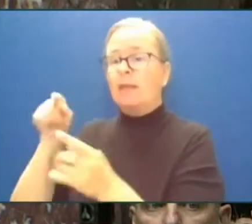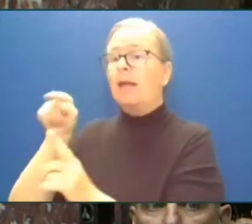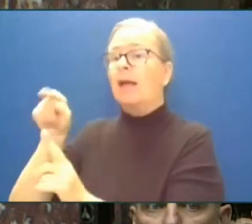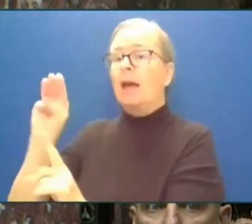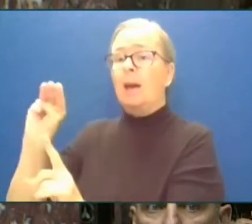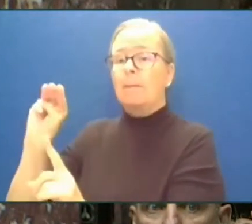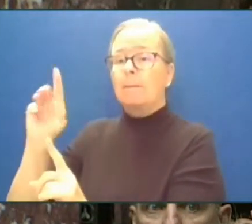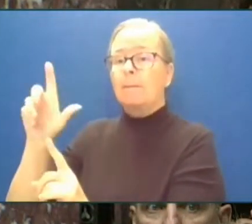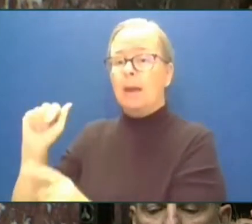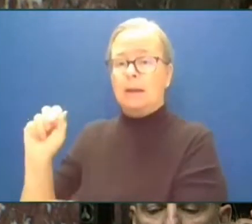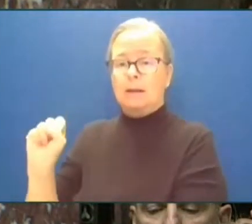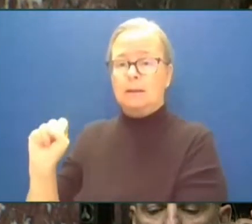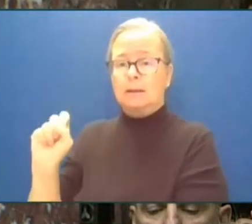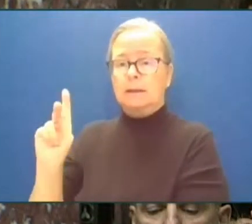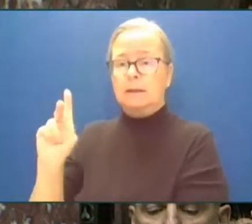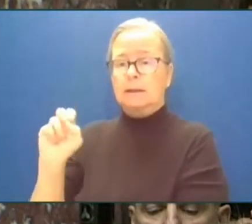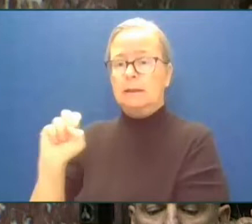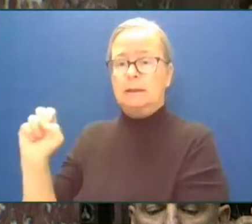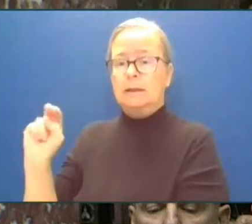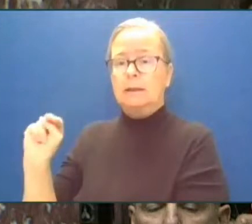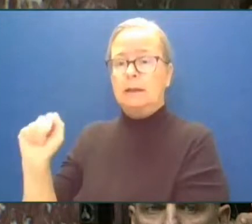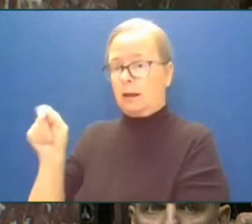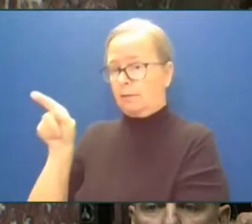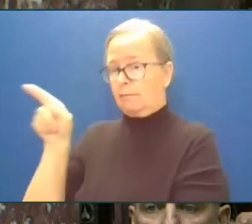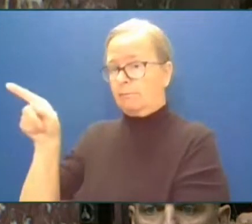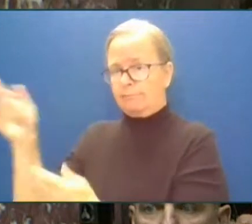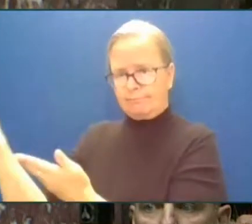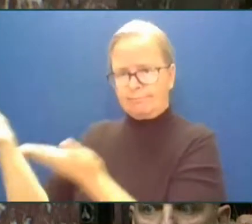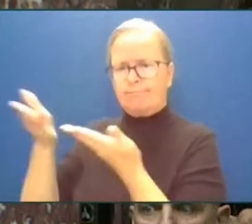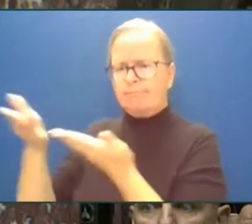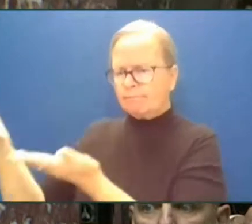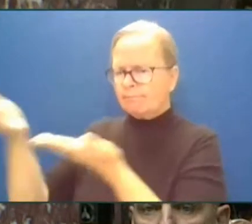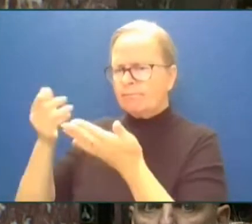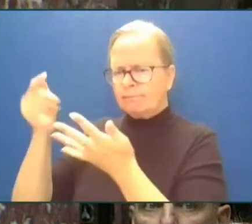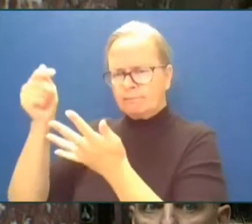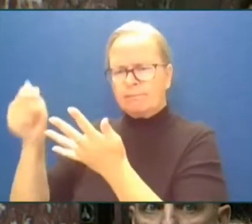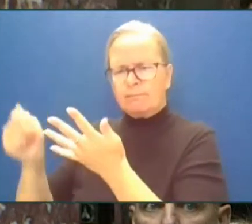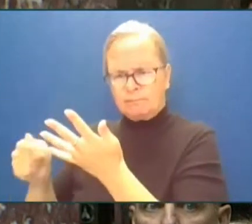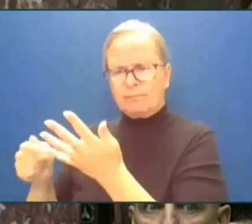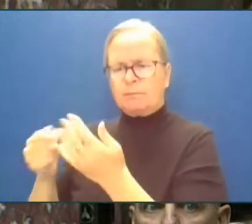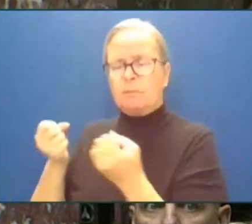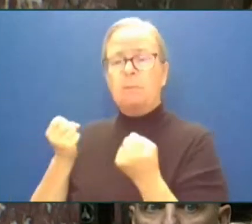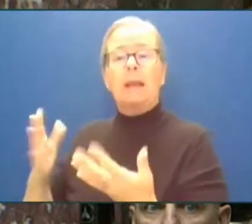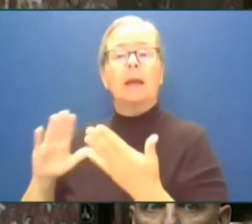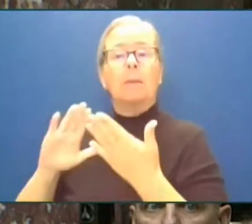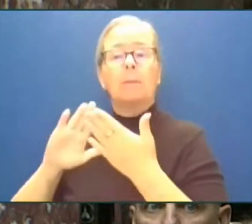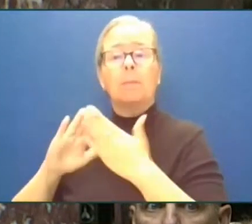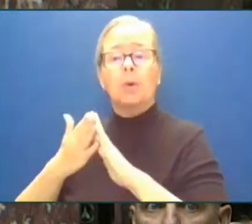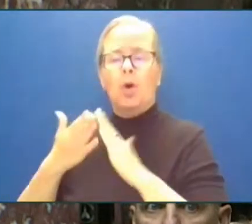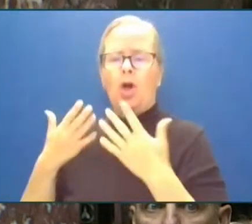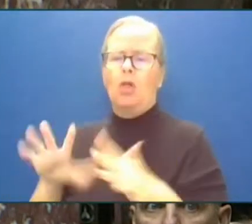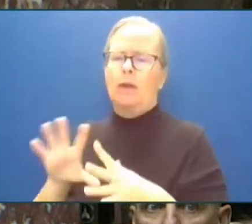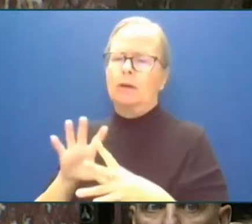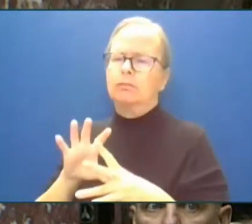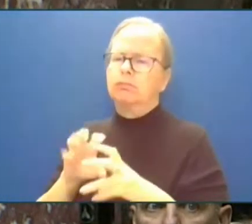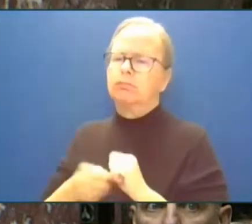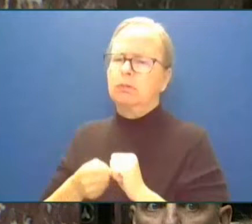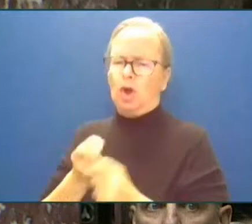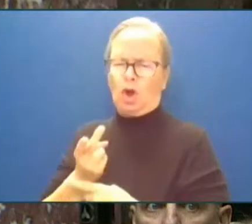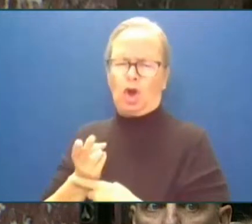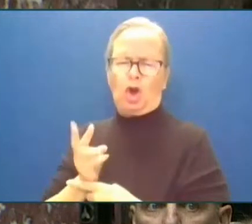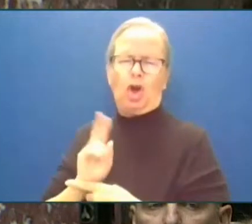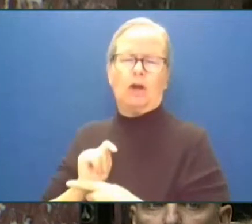There are a lot of people who are hurting in that community for a variety of reasons. We care deeply about the victims of the crime, and we need to